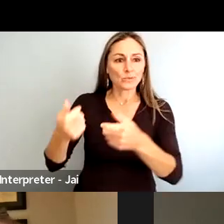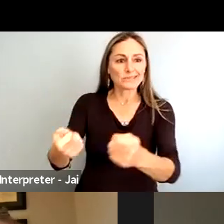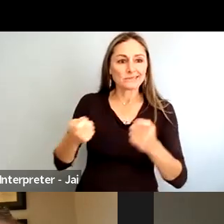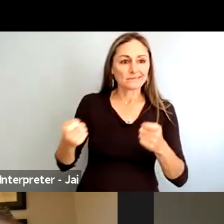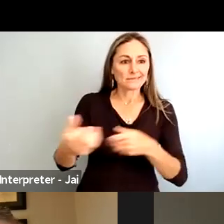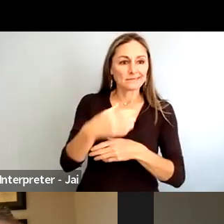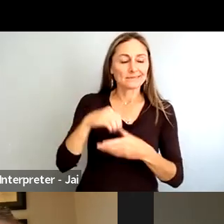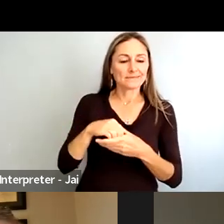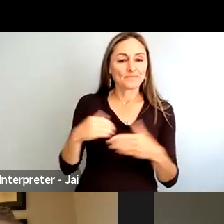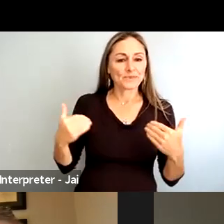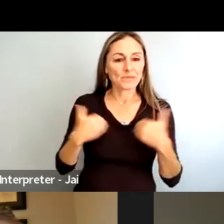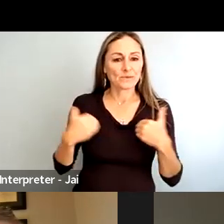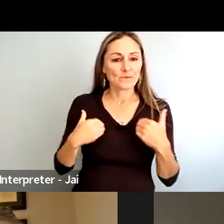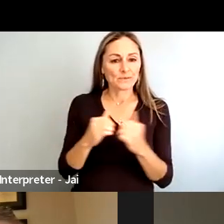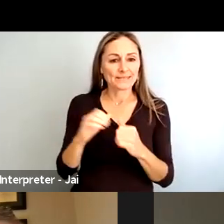disabilities?